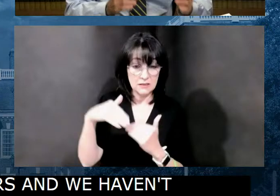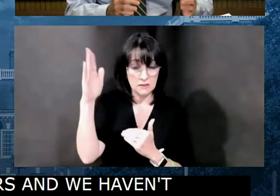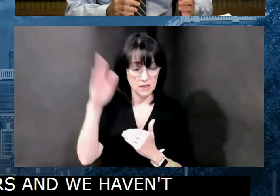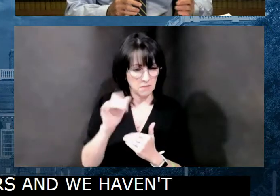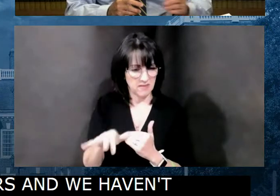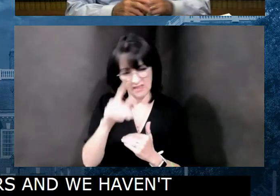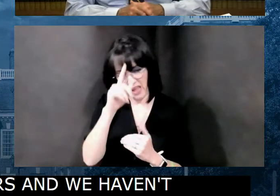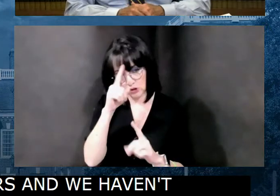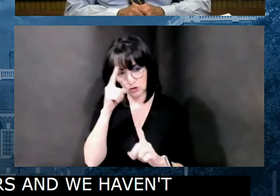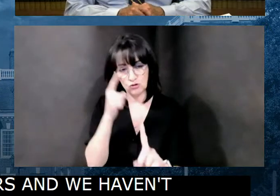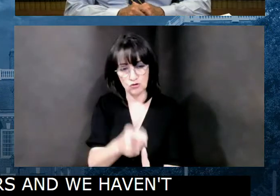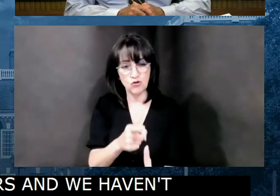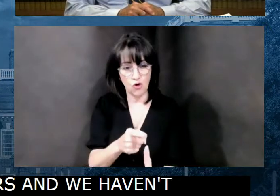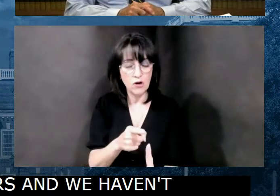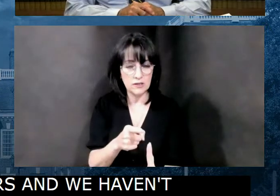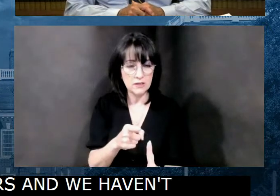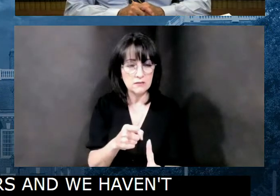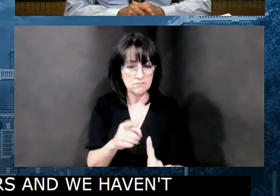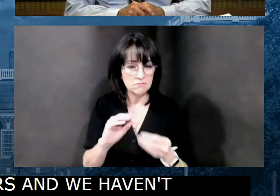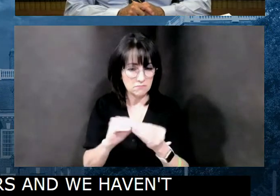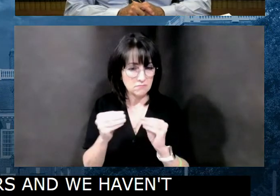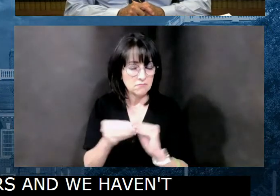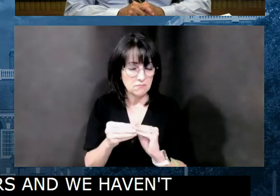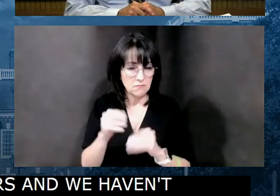population. We're trying to get to